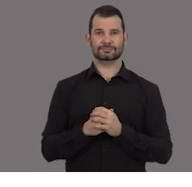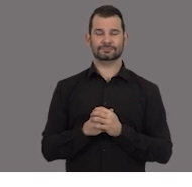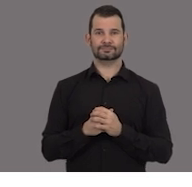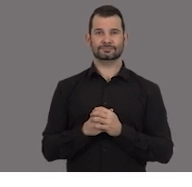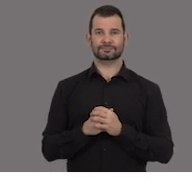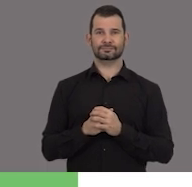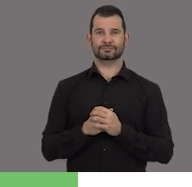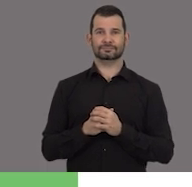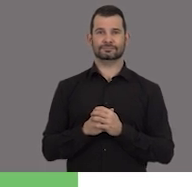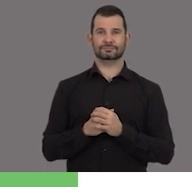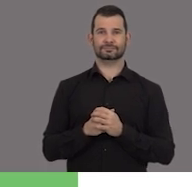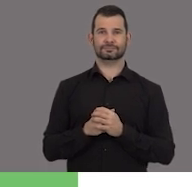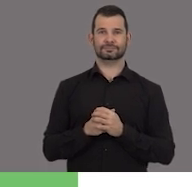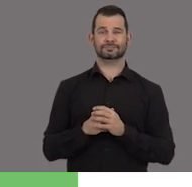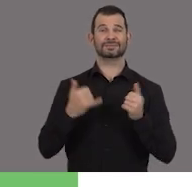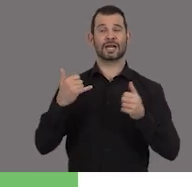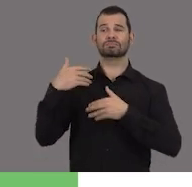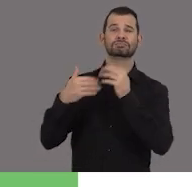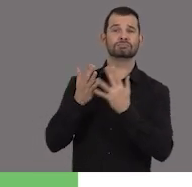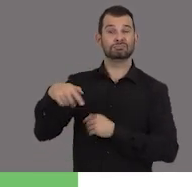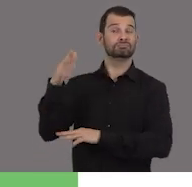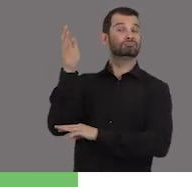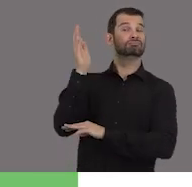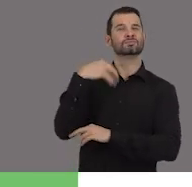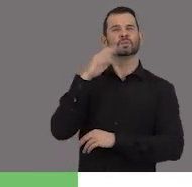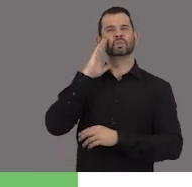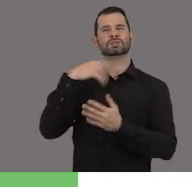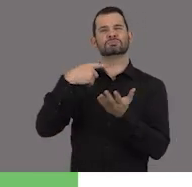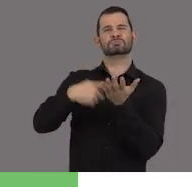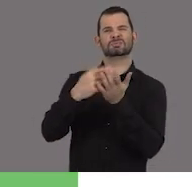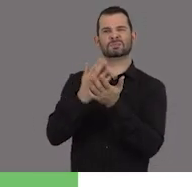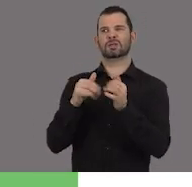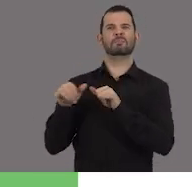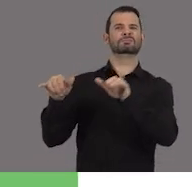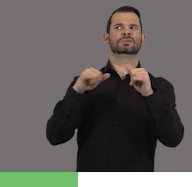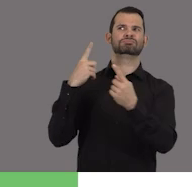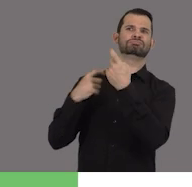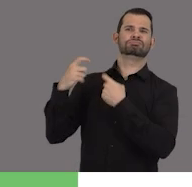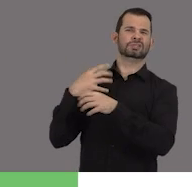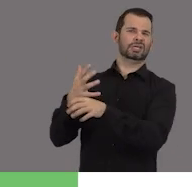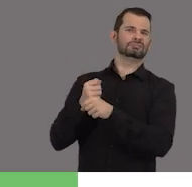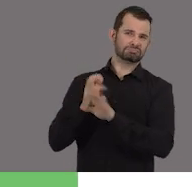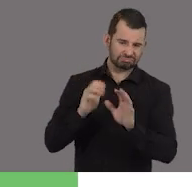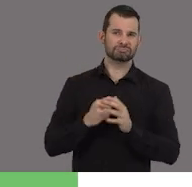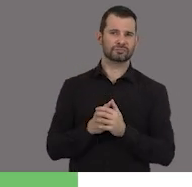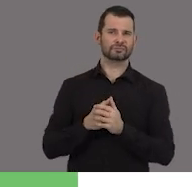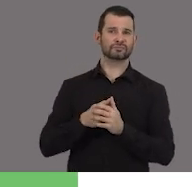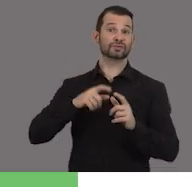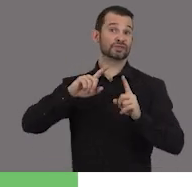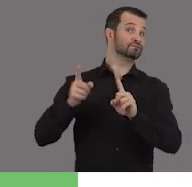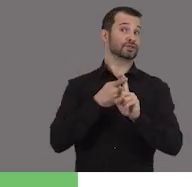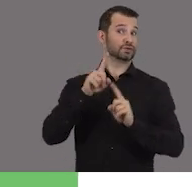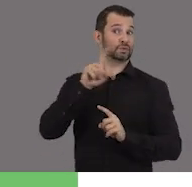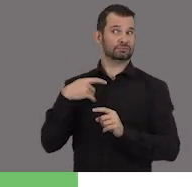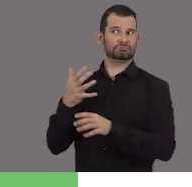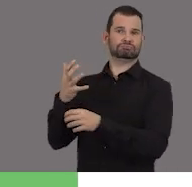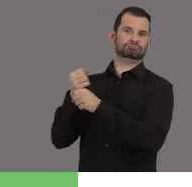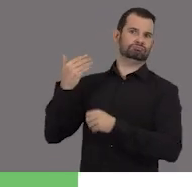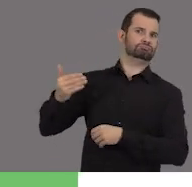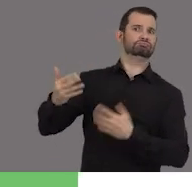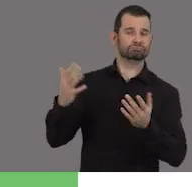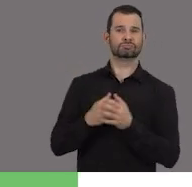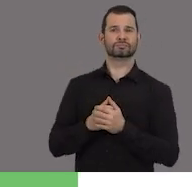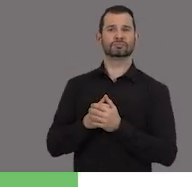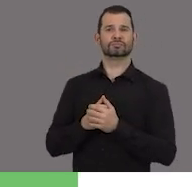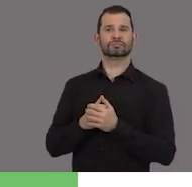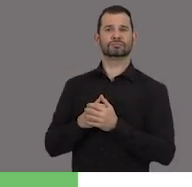canada.ca/new-2-Canada. Throughout the presentation, I'll go over some common questions we get.